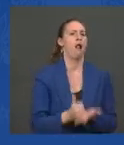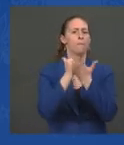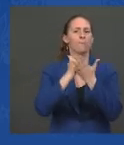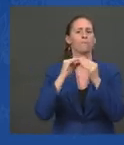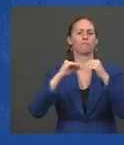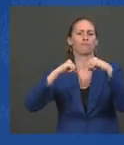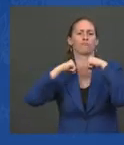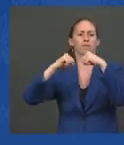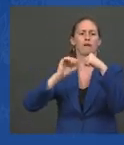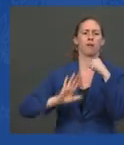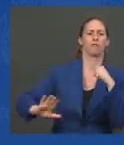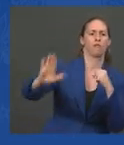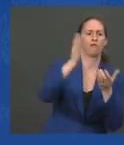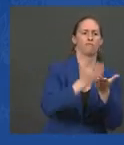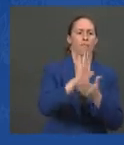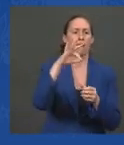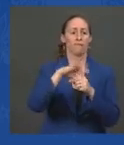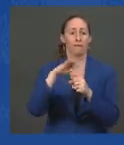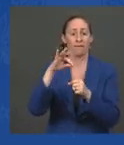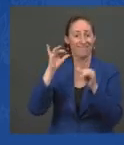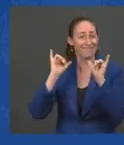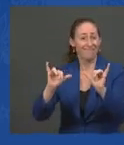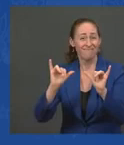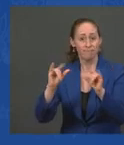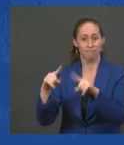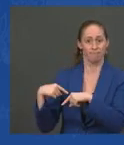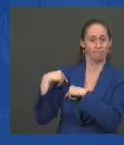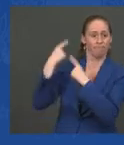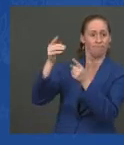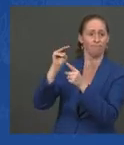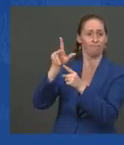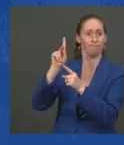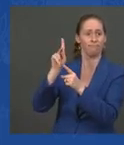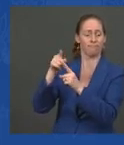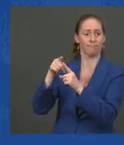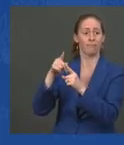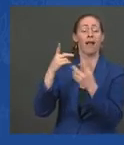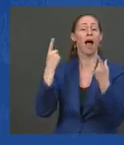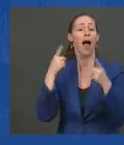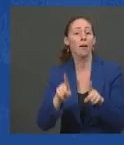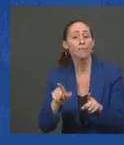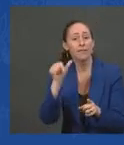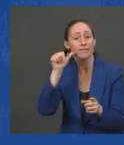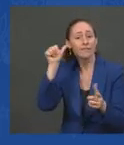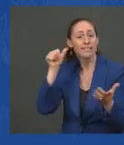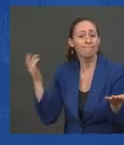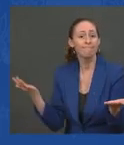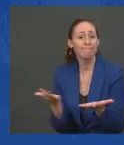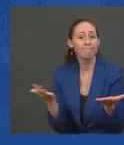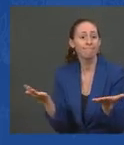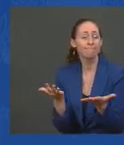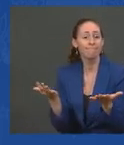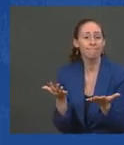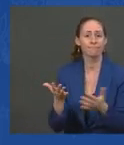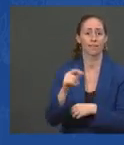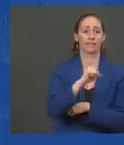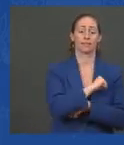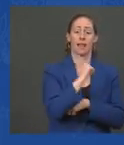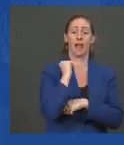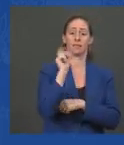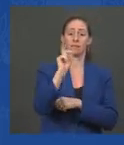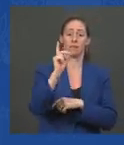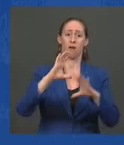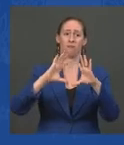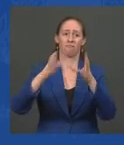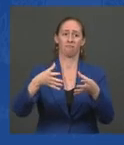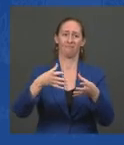Dr. King died. But yesterday, as Senate Democrats voted to advance the Freedom